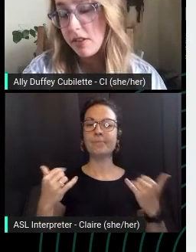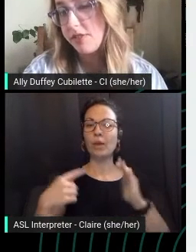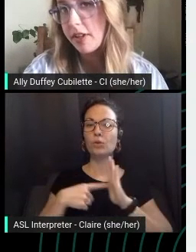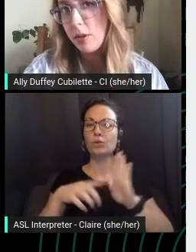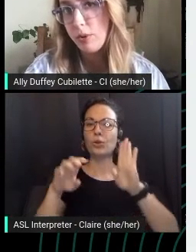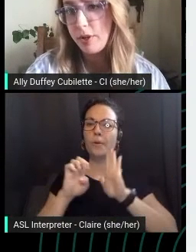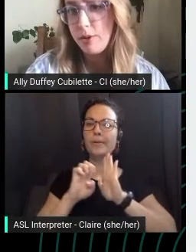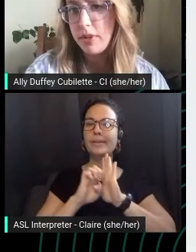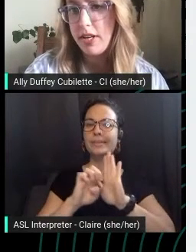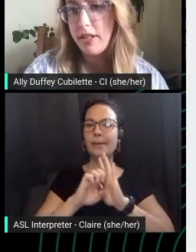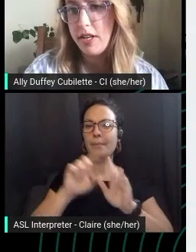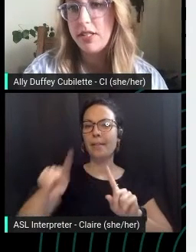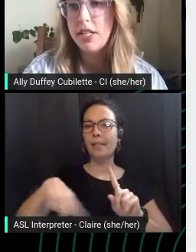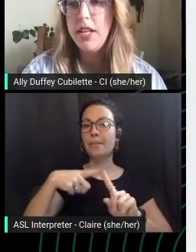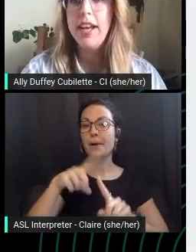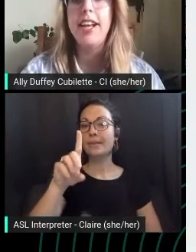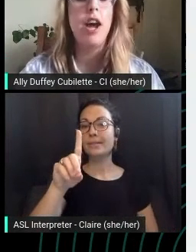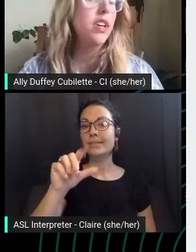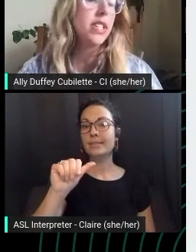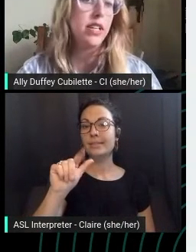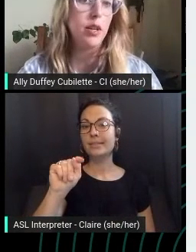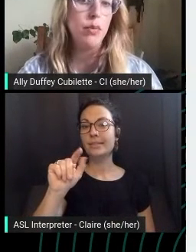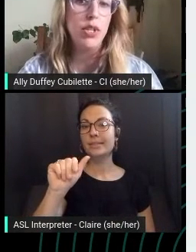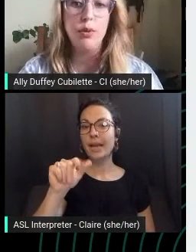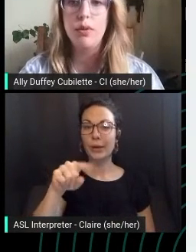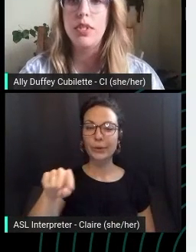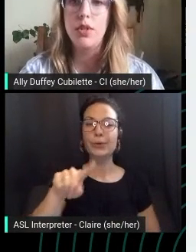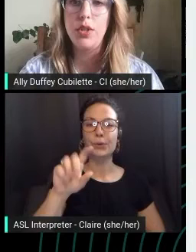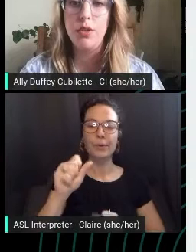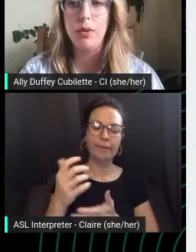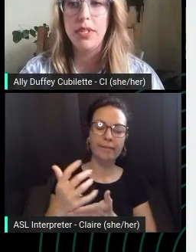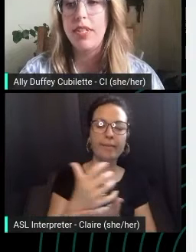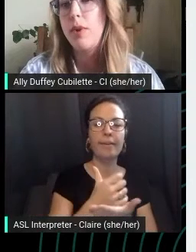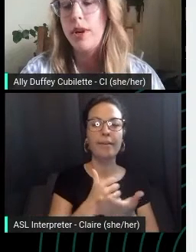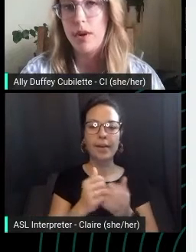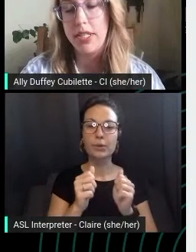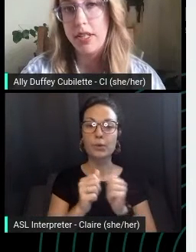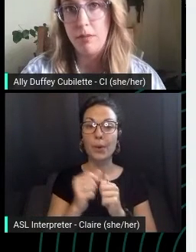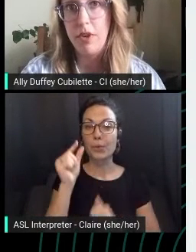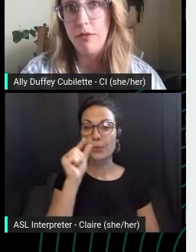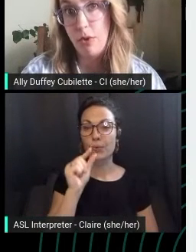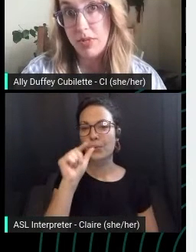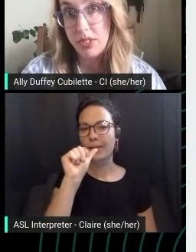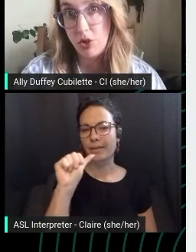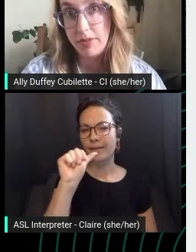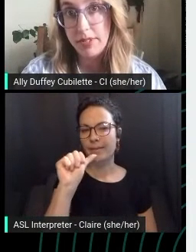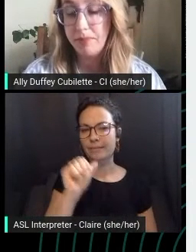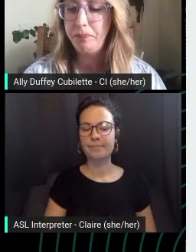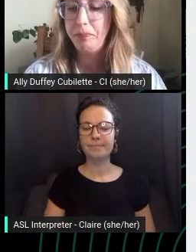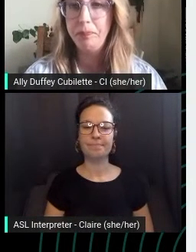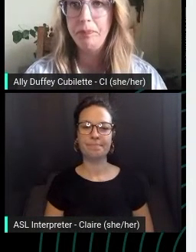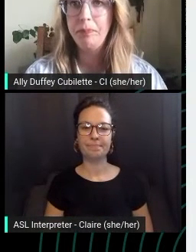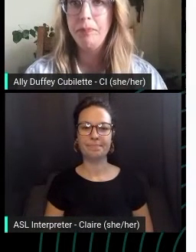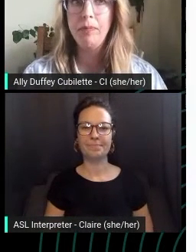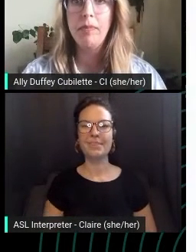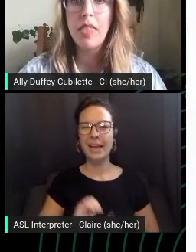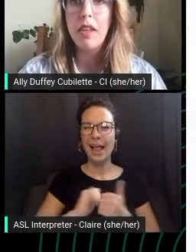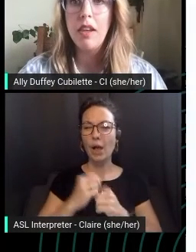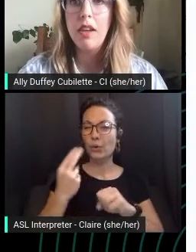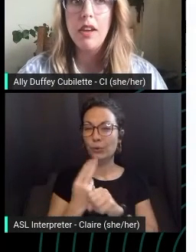of data that's available in Google Analytics and how that data can be used to set priorities and inform decisions.